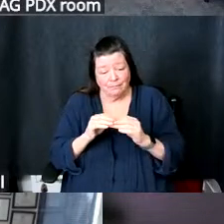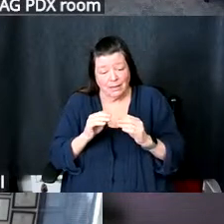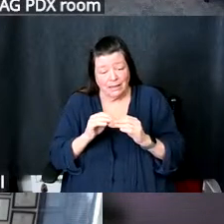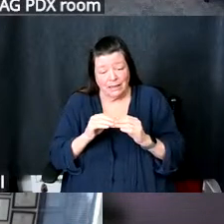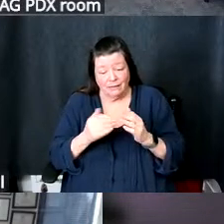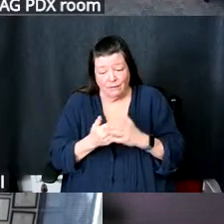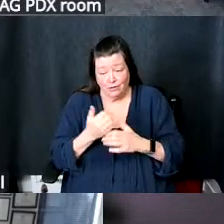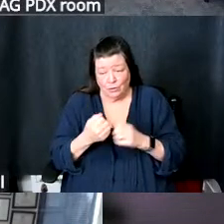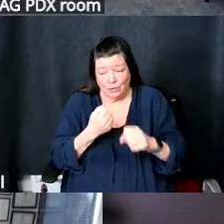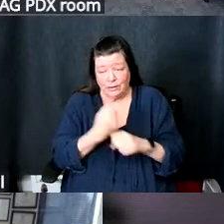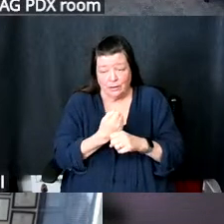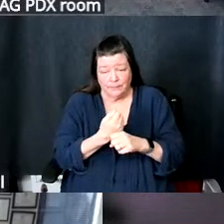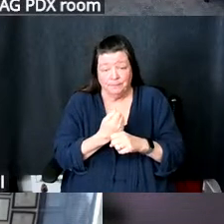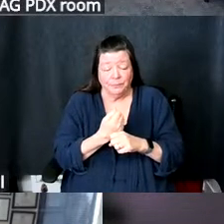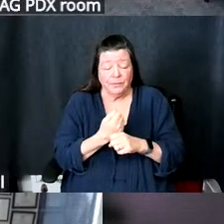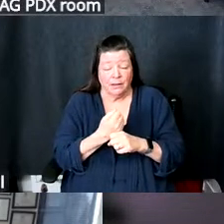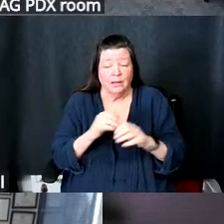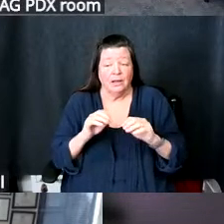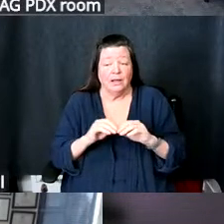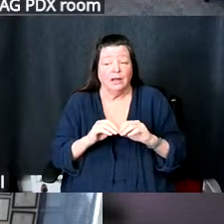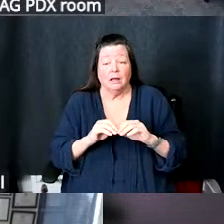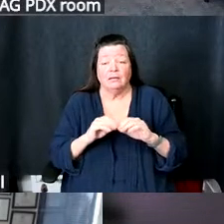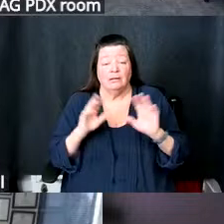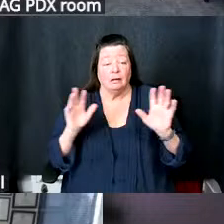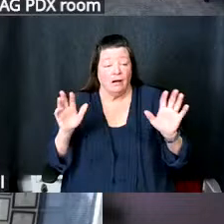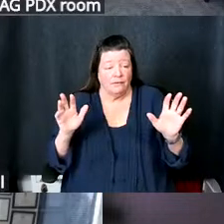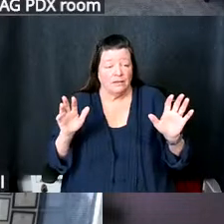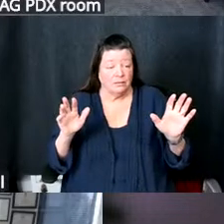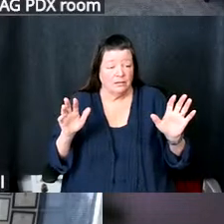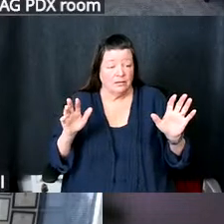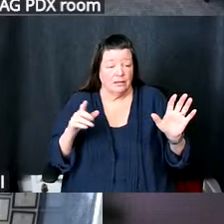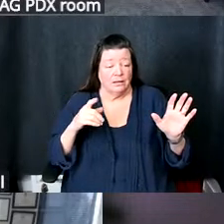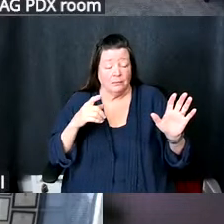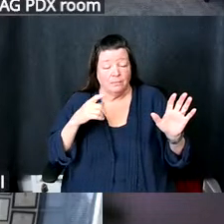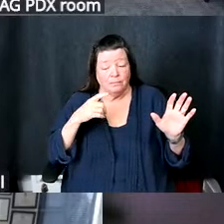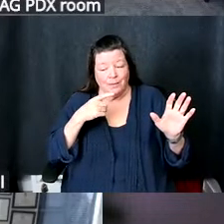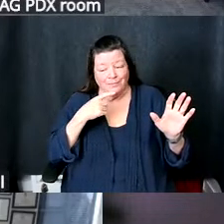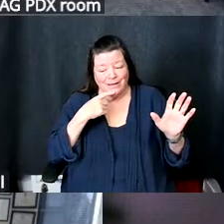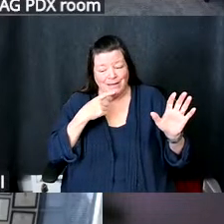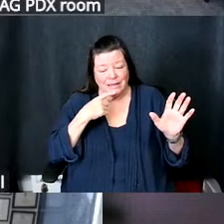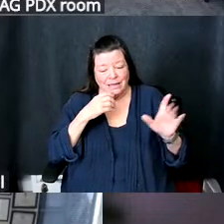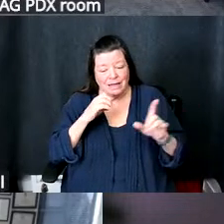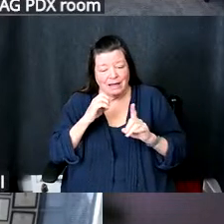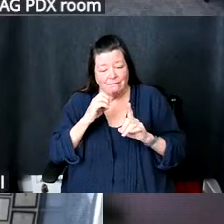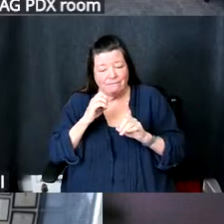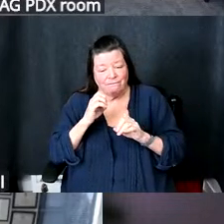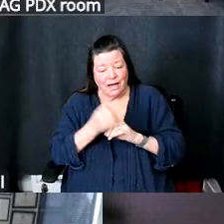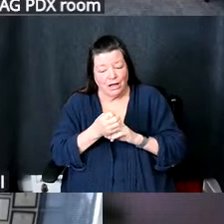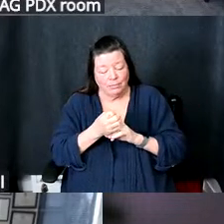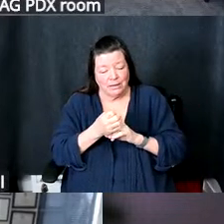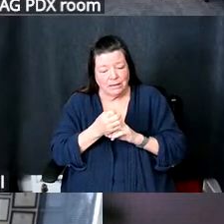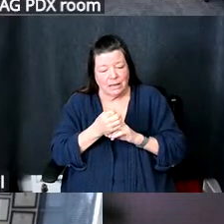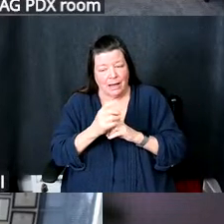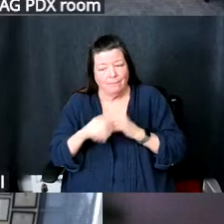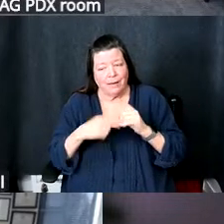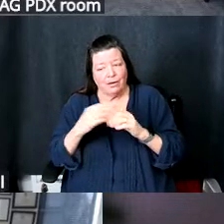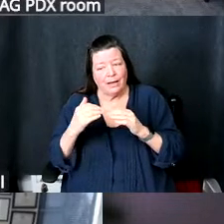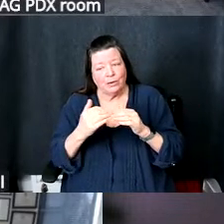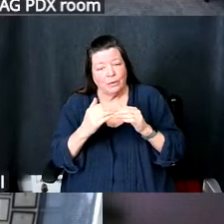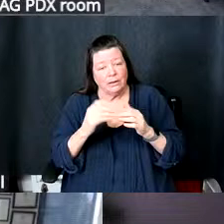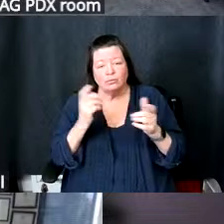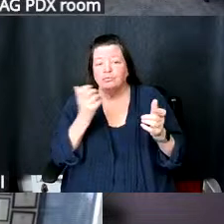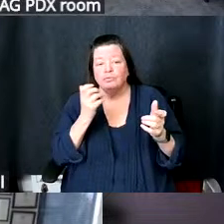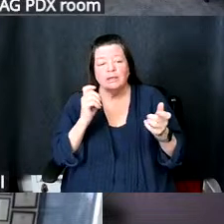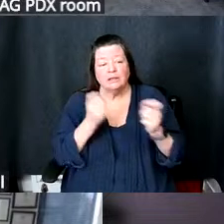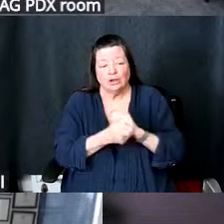year. And obviously the public tone towards equity has changed substantially, but there are